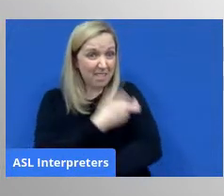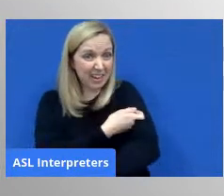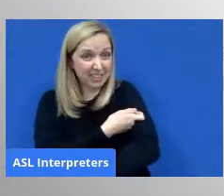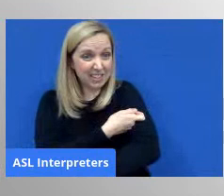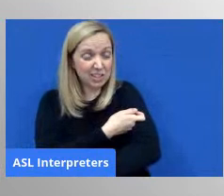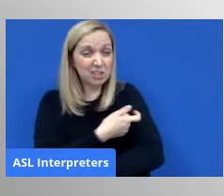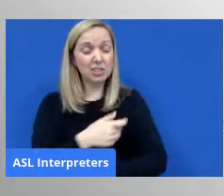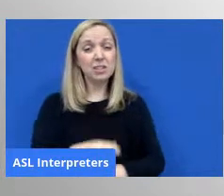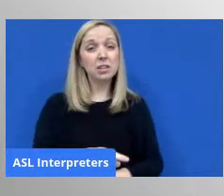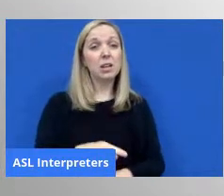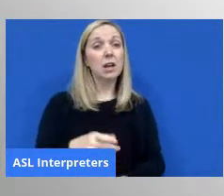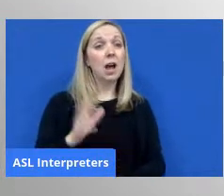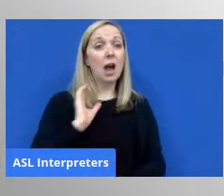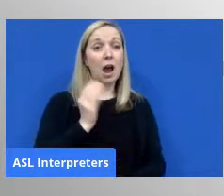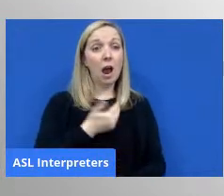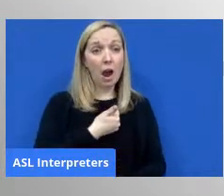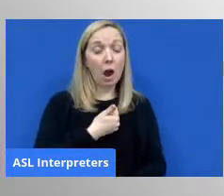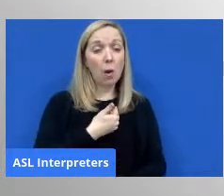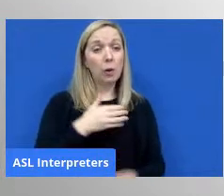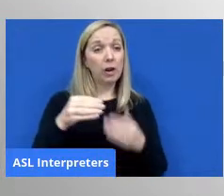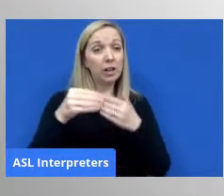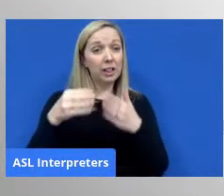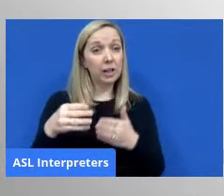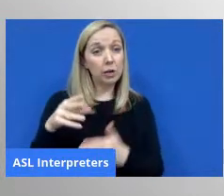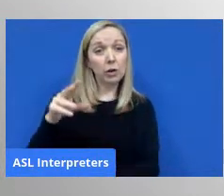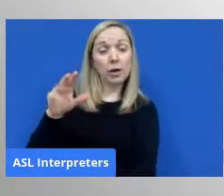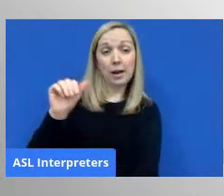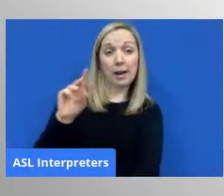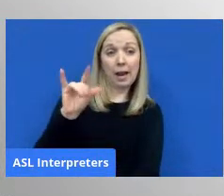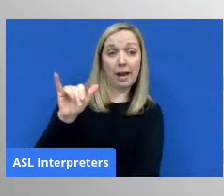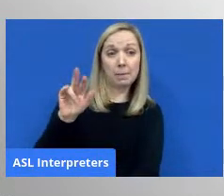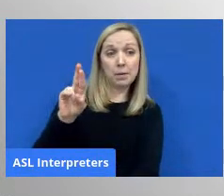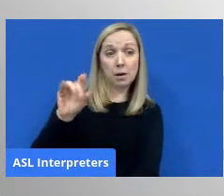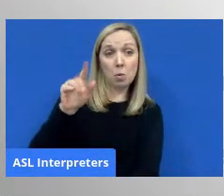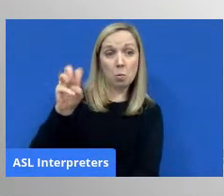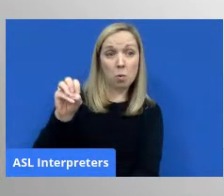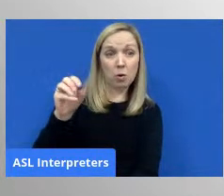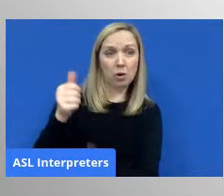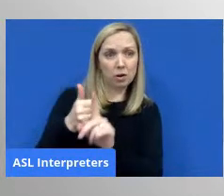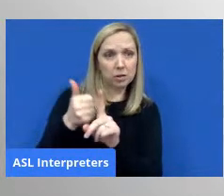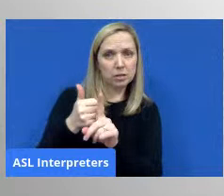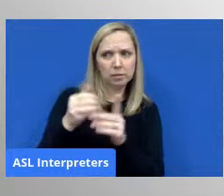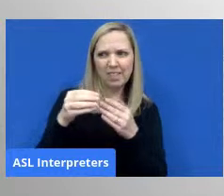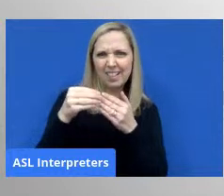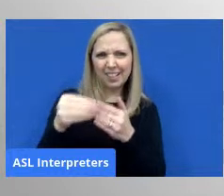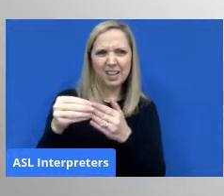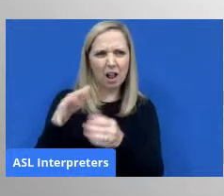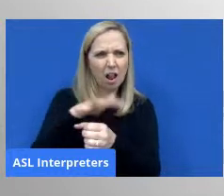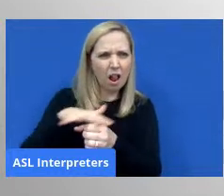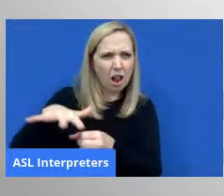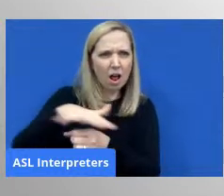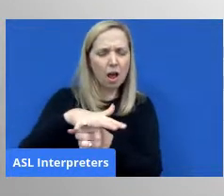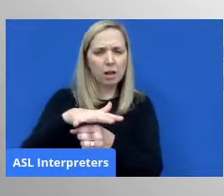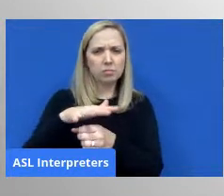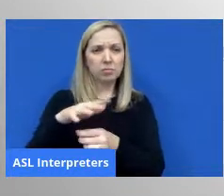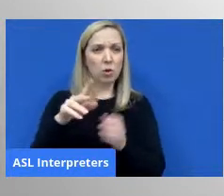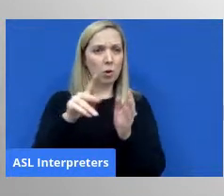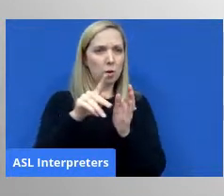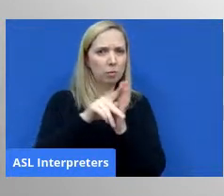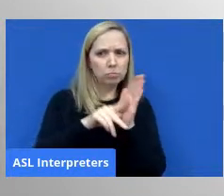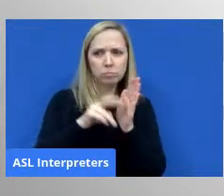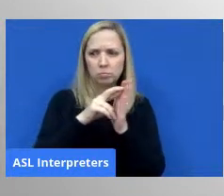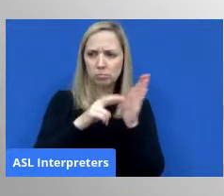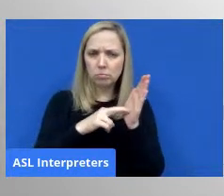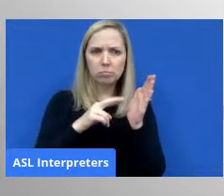only within CCSD, but the Northeast Georgia region, managing ever-changing guidelines and protocols, gathering information,